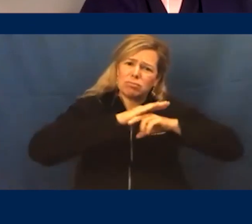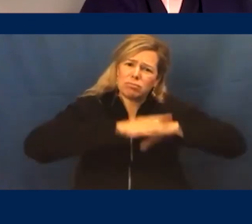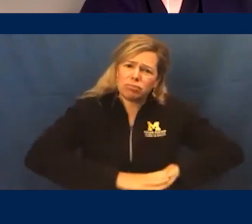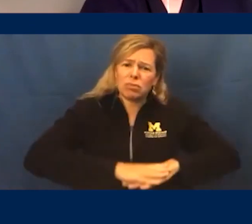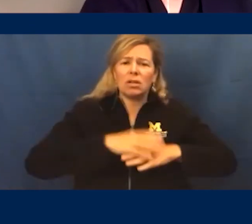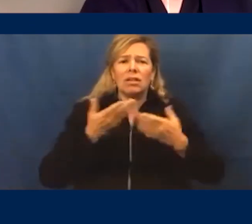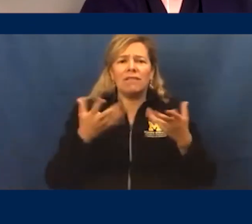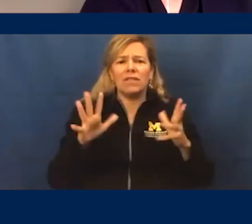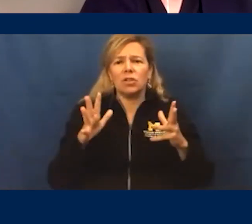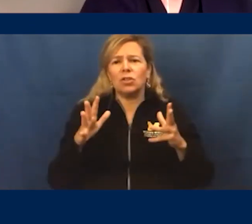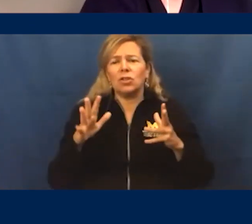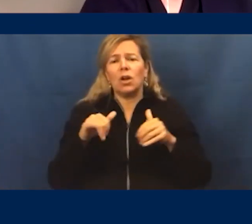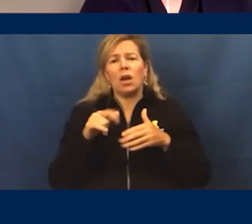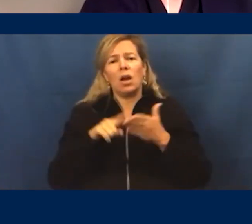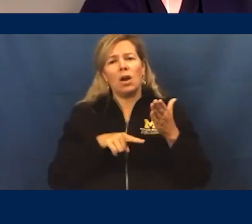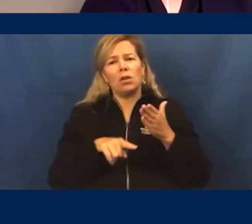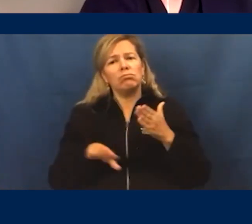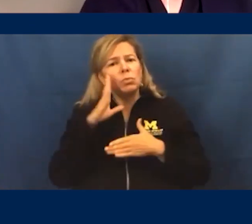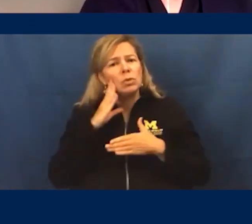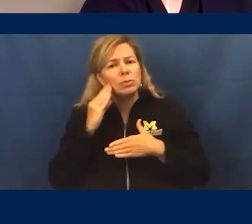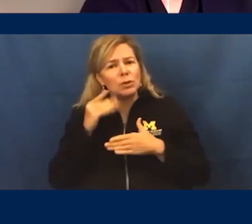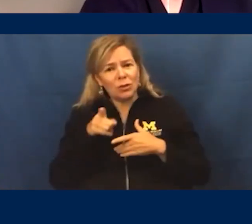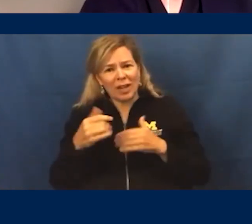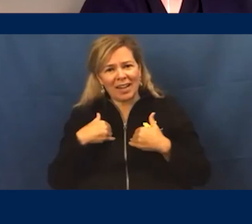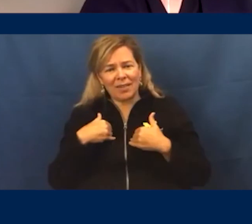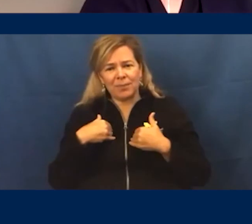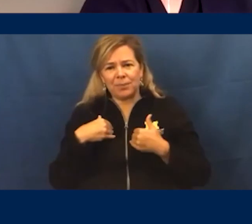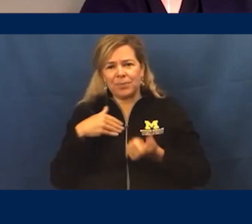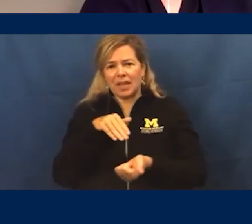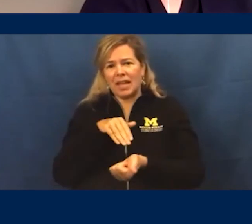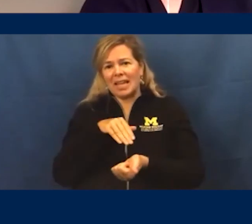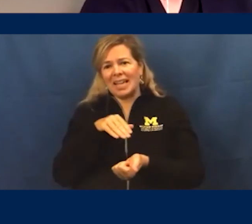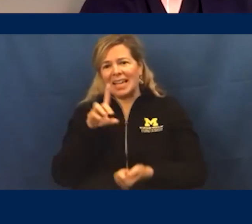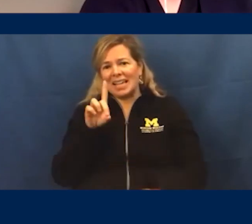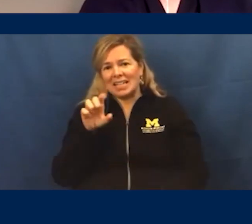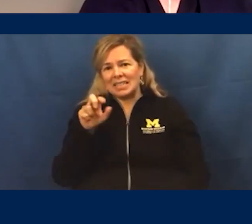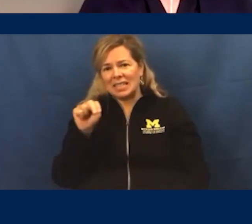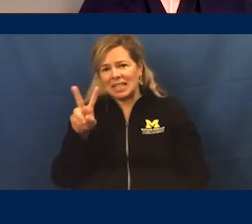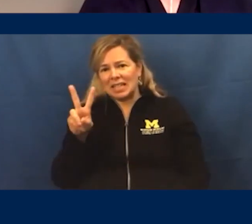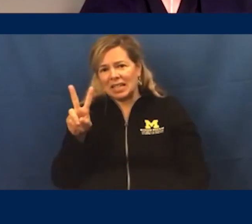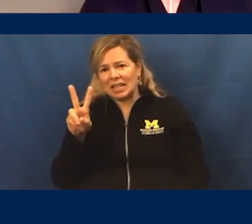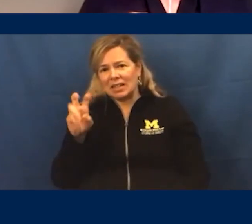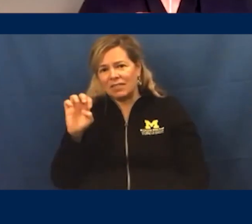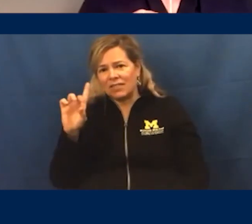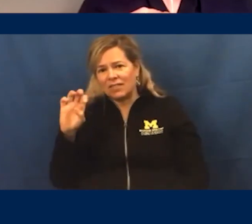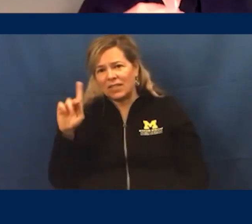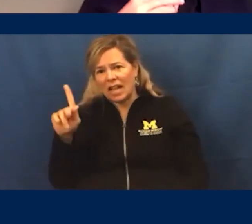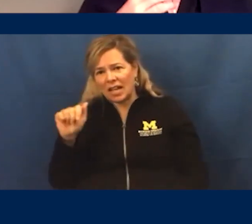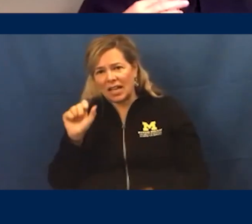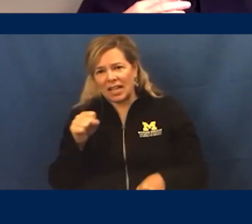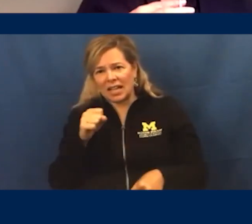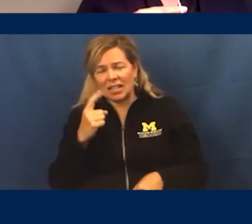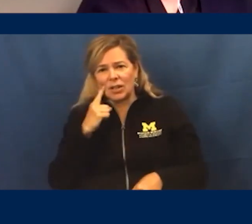have had? I will ask Dr. Videka, Dean Videka, would you comment on that, please? Yes, I will. I'm going to